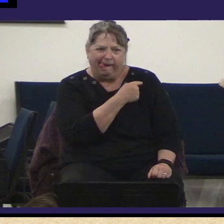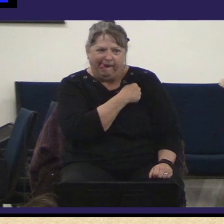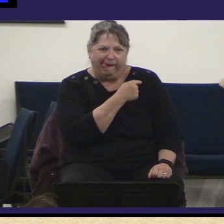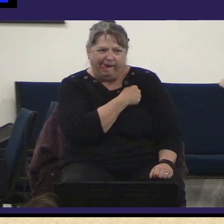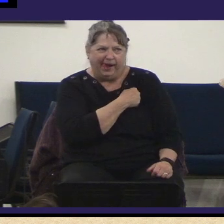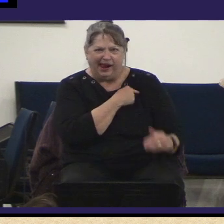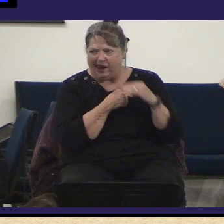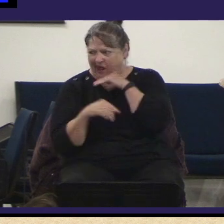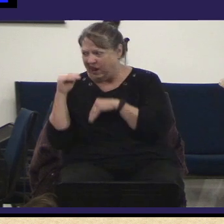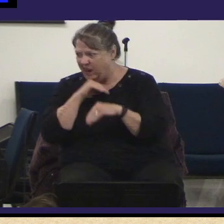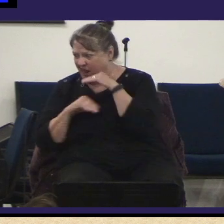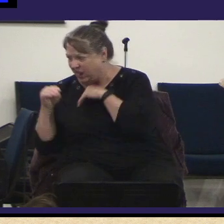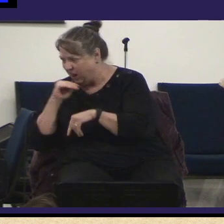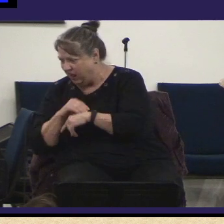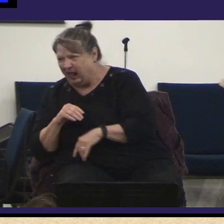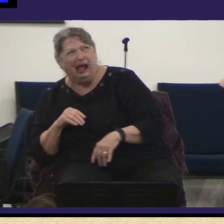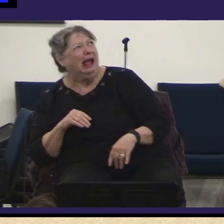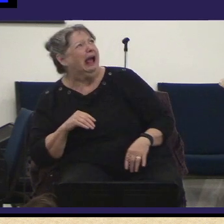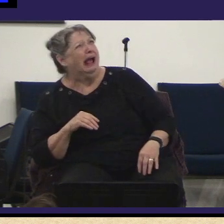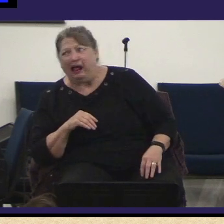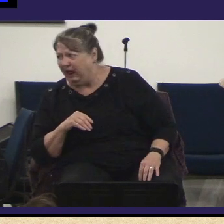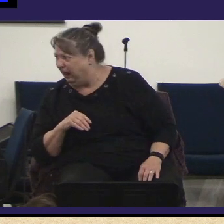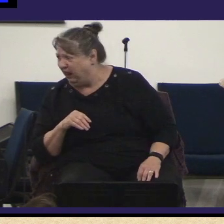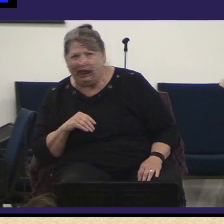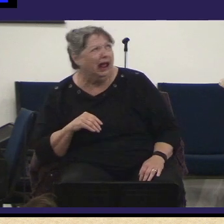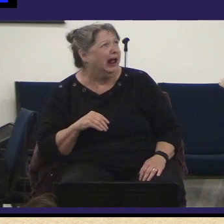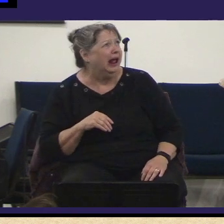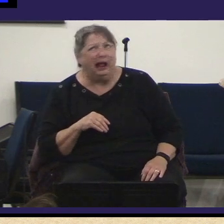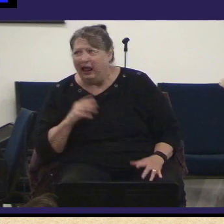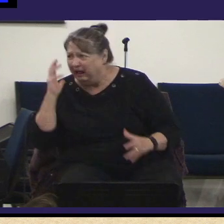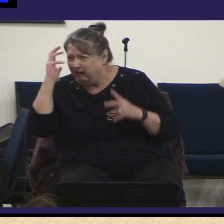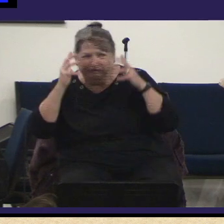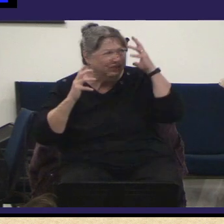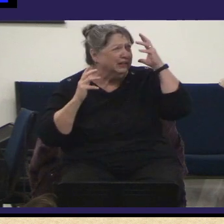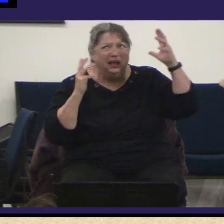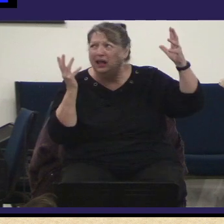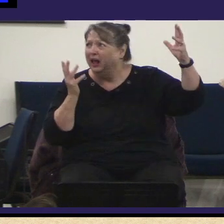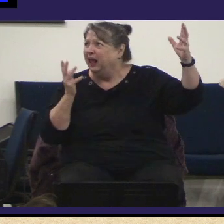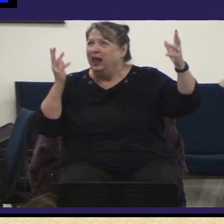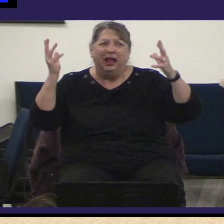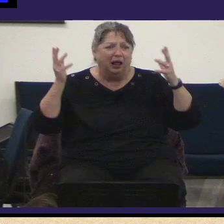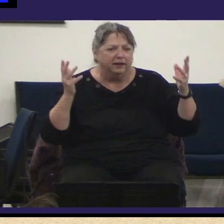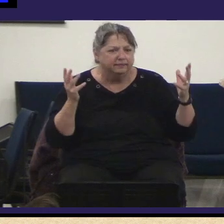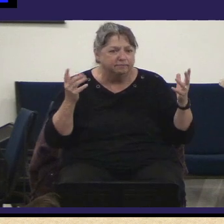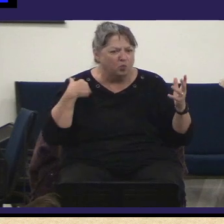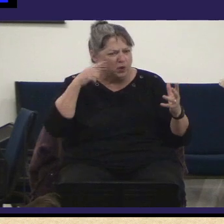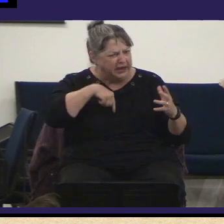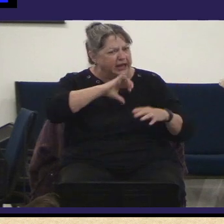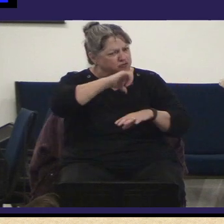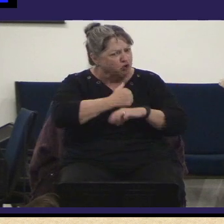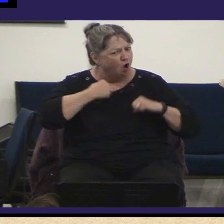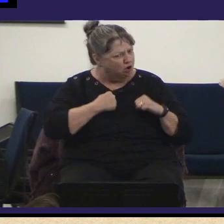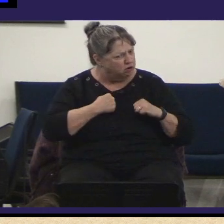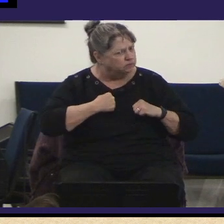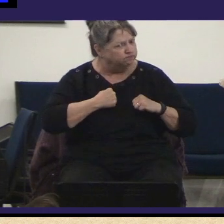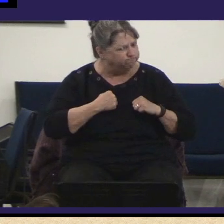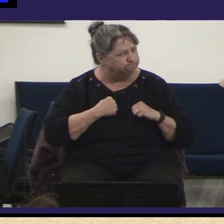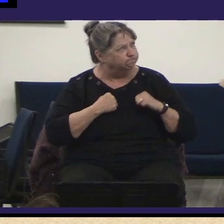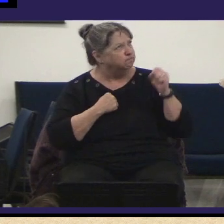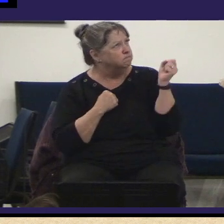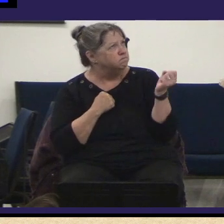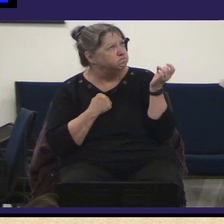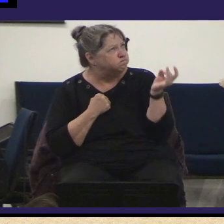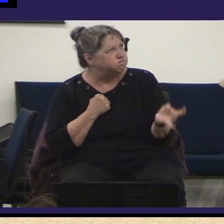know who we are, naming it and claiming it so that we can withstand and come against